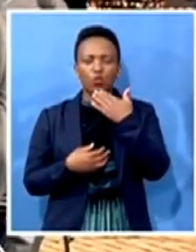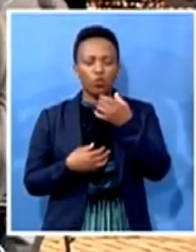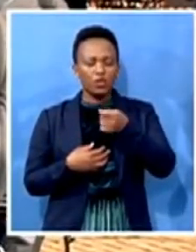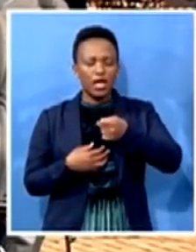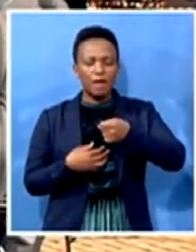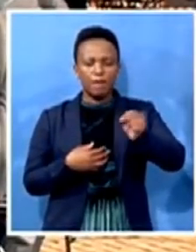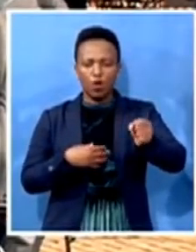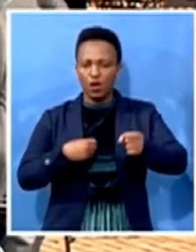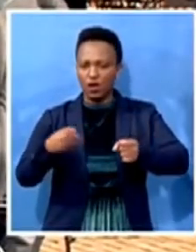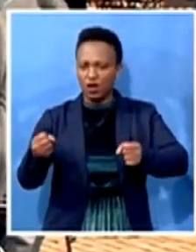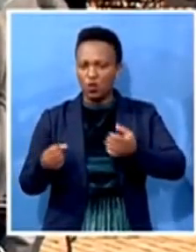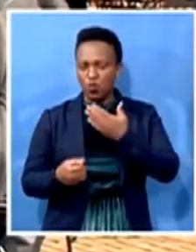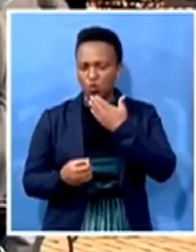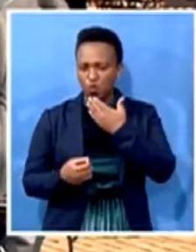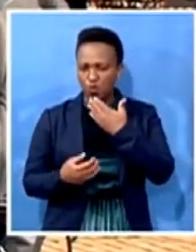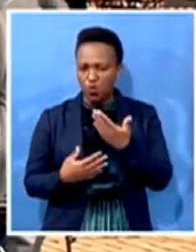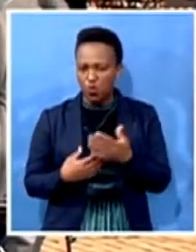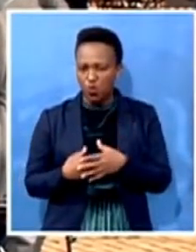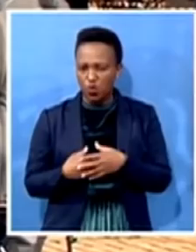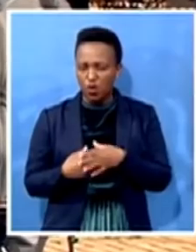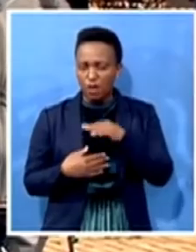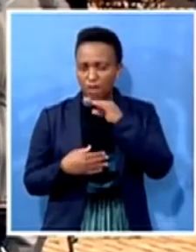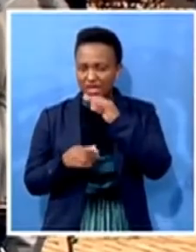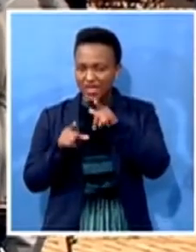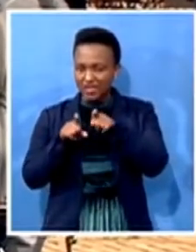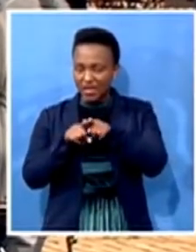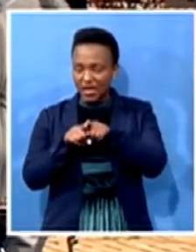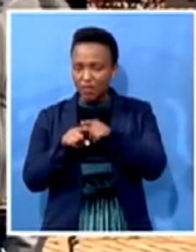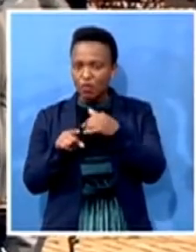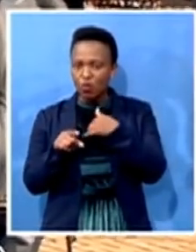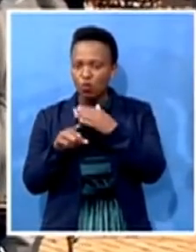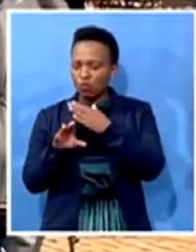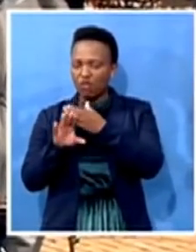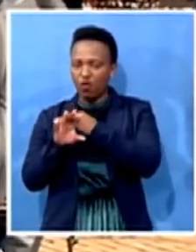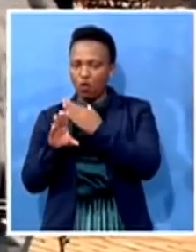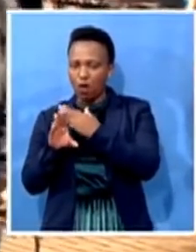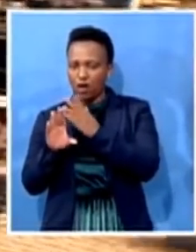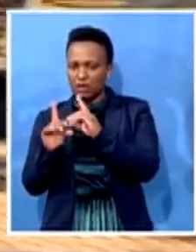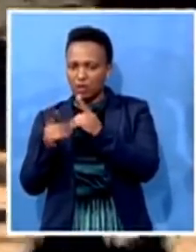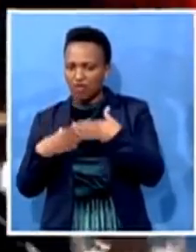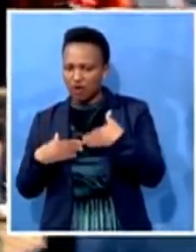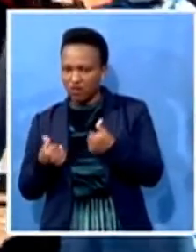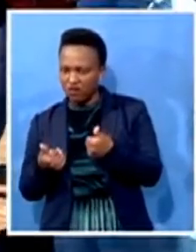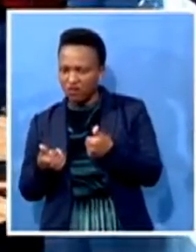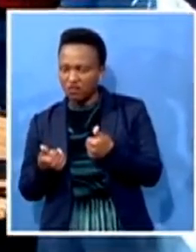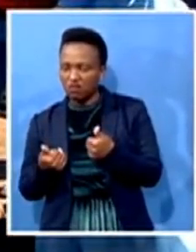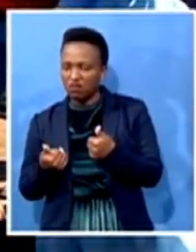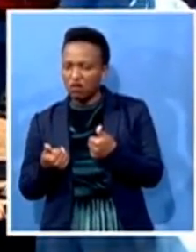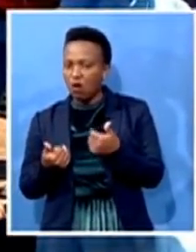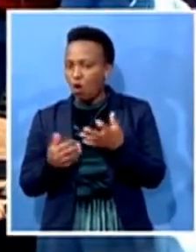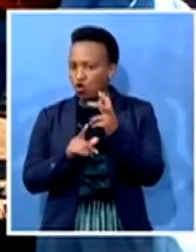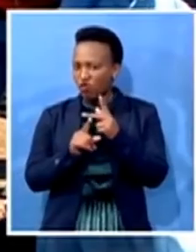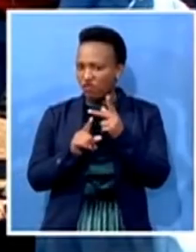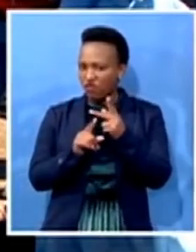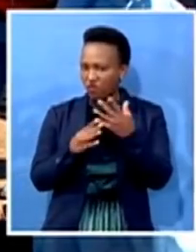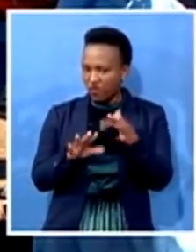the same employees under the Department of Health who are at the hospitals, or have you procured new employees? Okay. Yeah. Mine is covered.